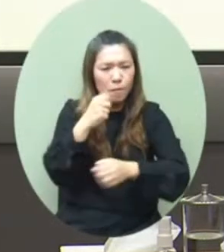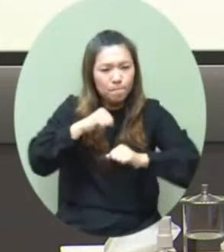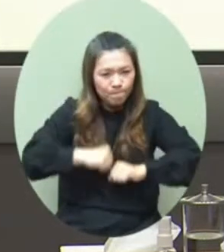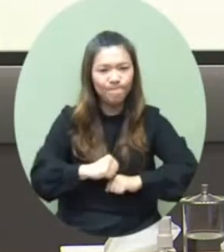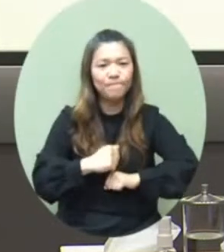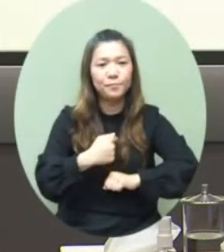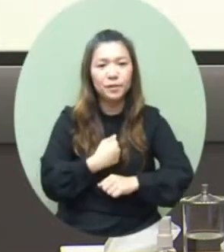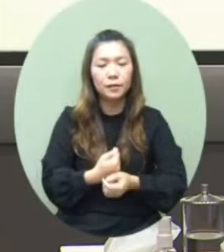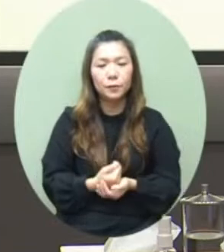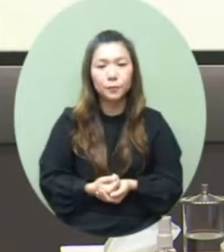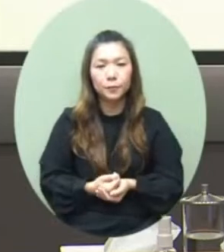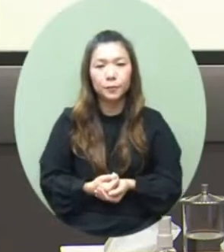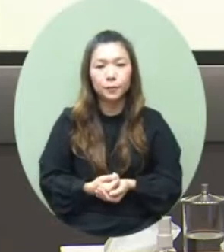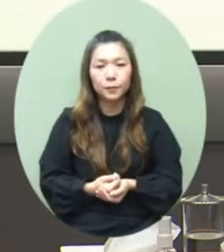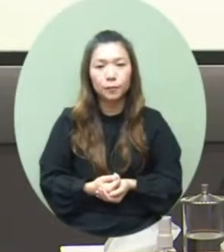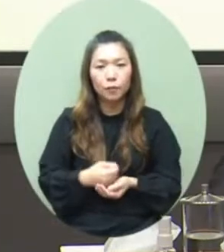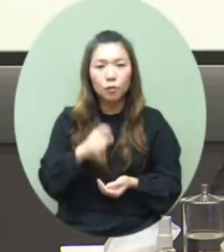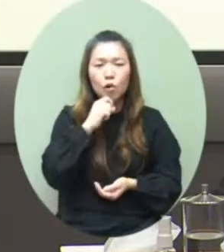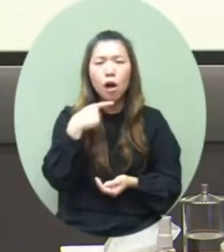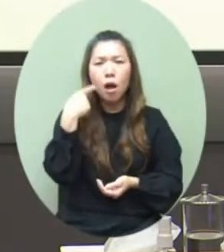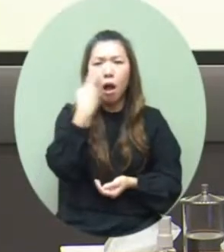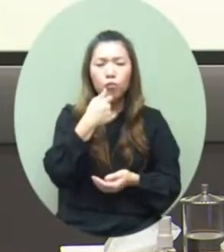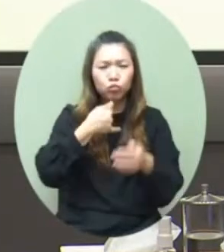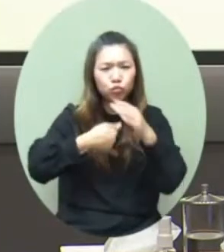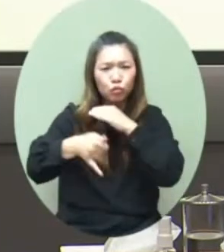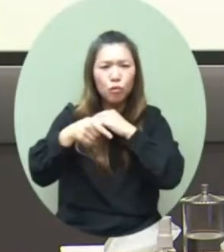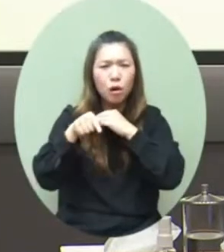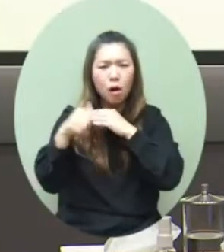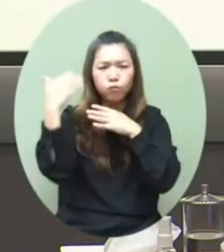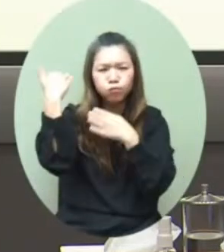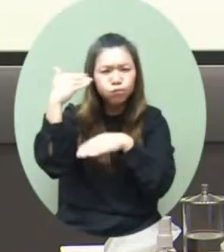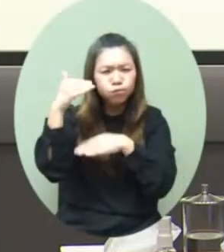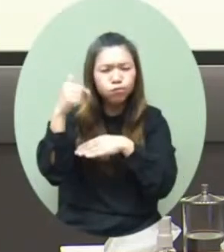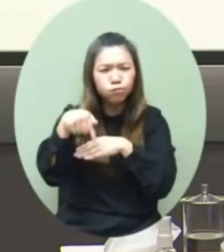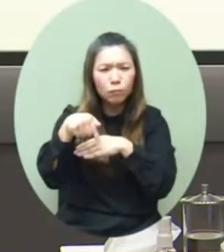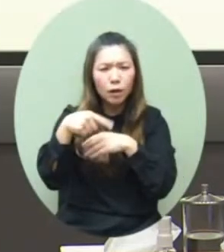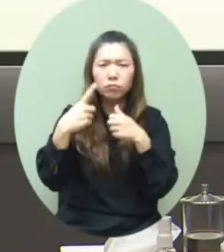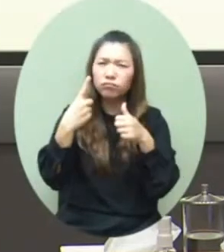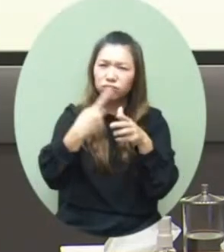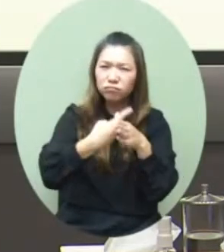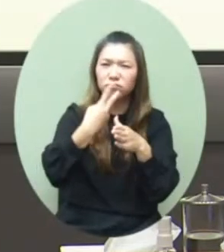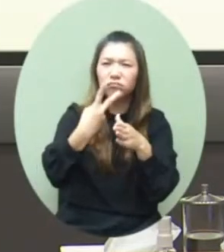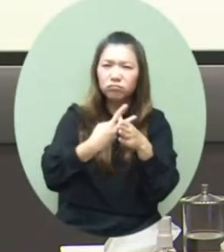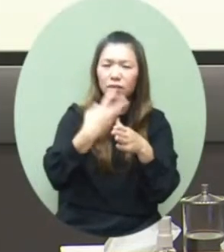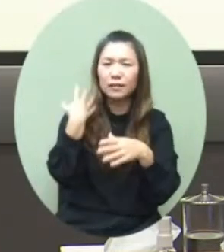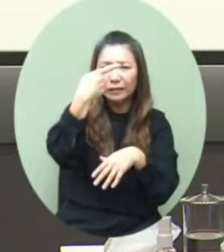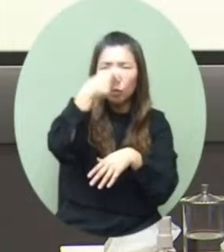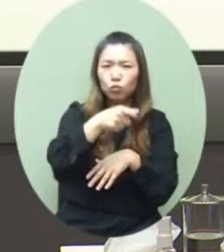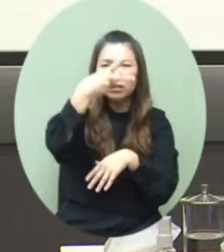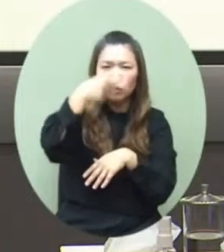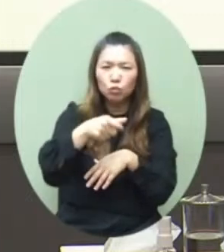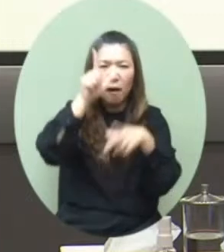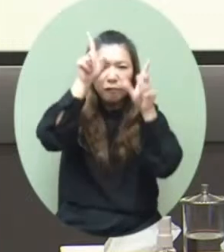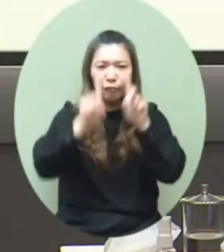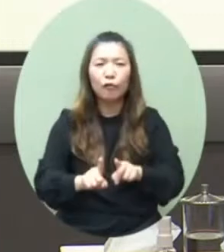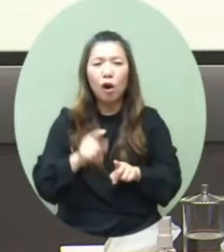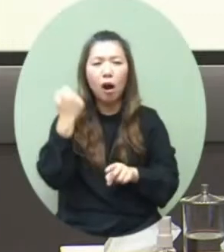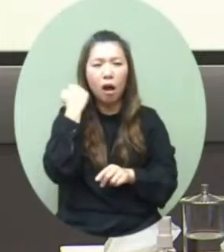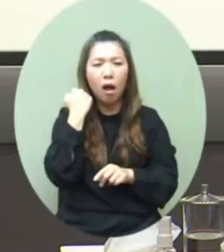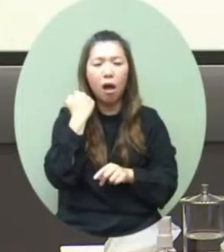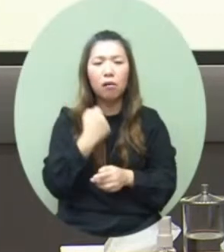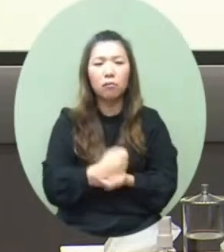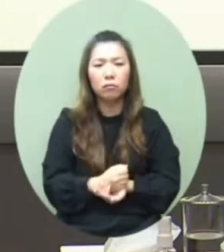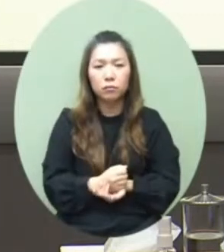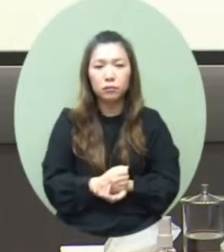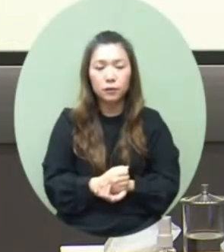conference, we still need to continue to support the recovery of the economy, because in the first 2 months